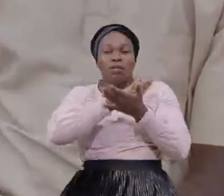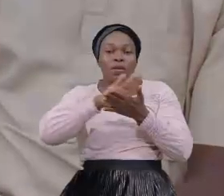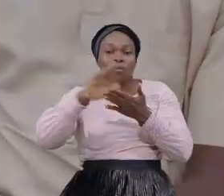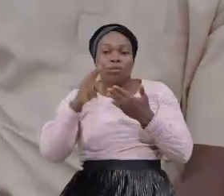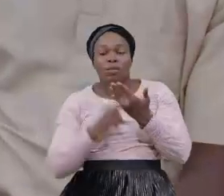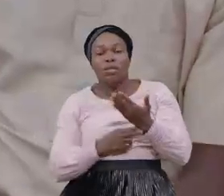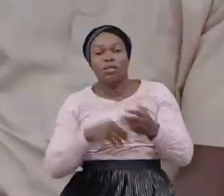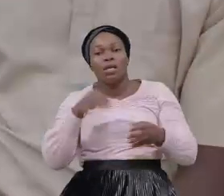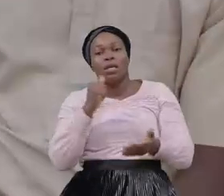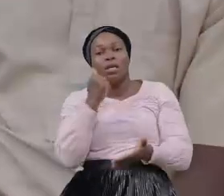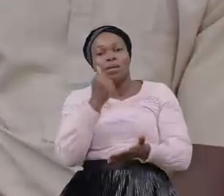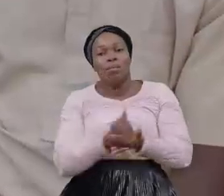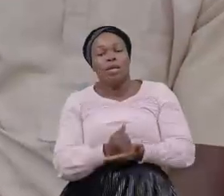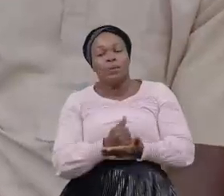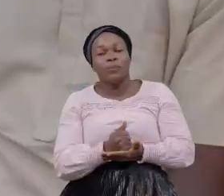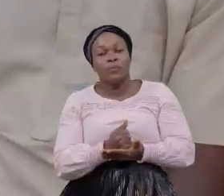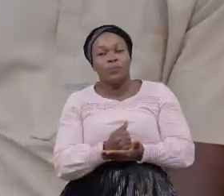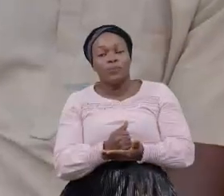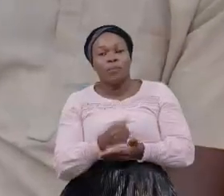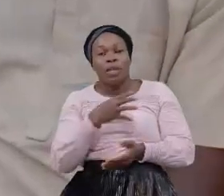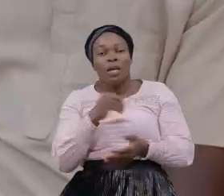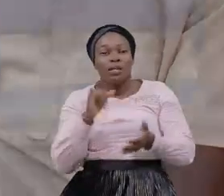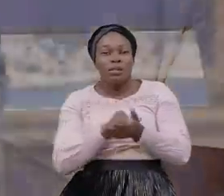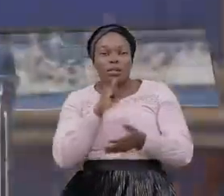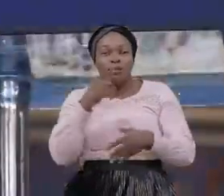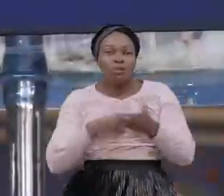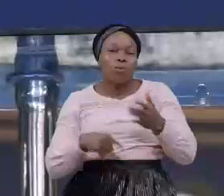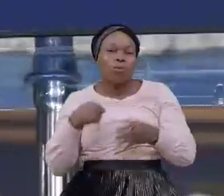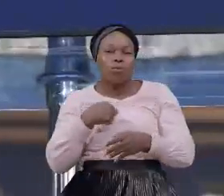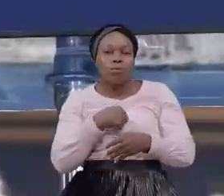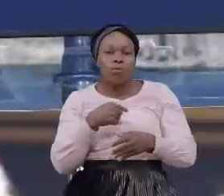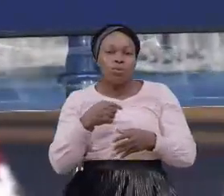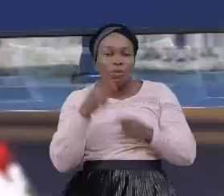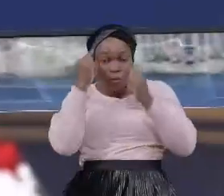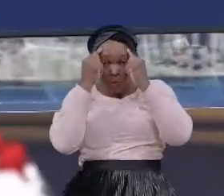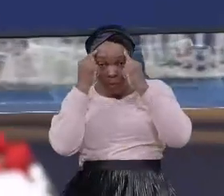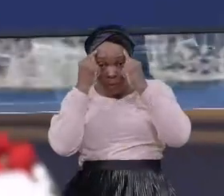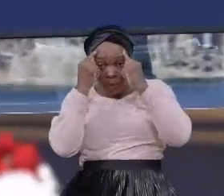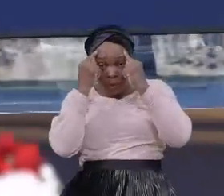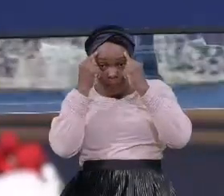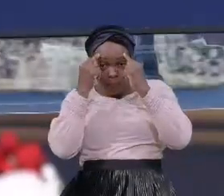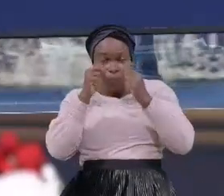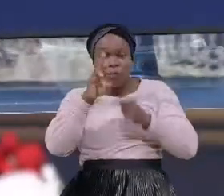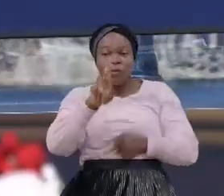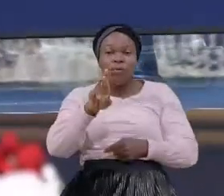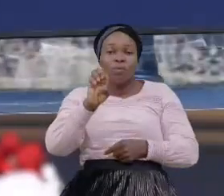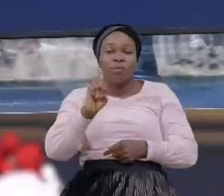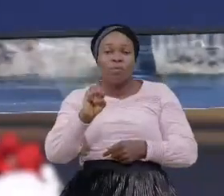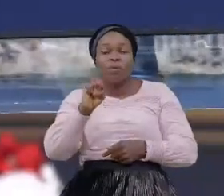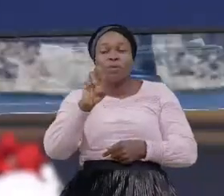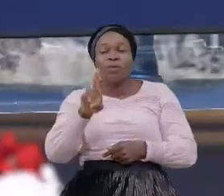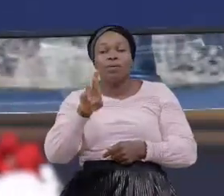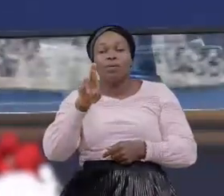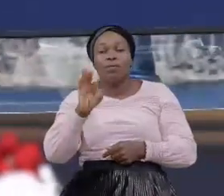Amen. That's what we're looking at. Refreshing, refining, the change